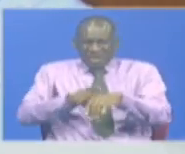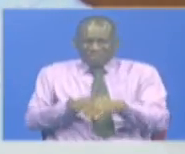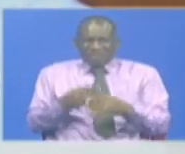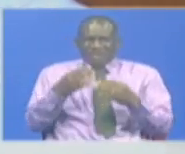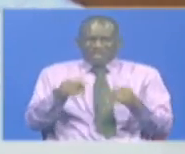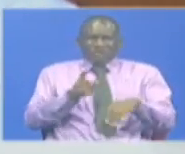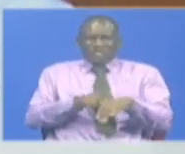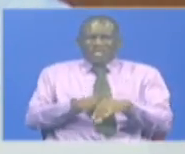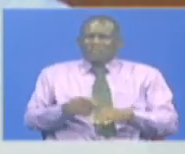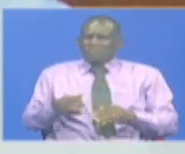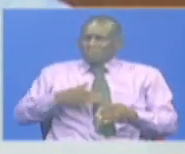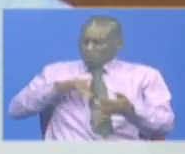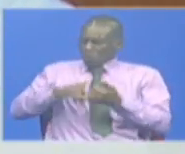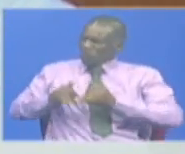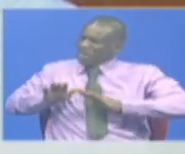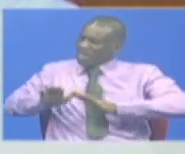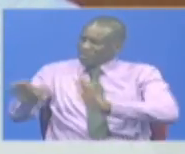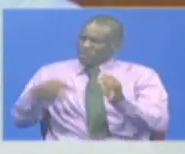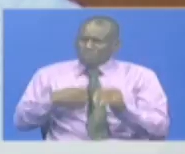aliponiacha nyumbani